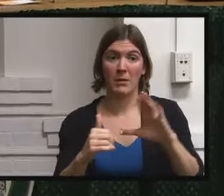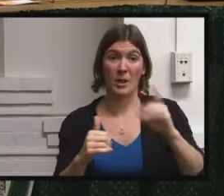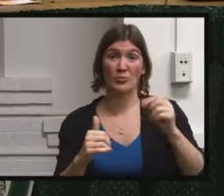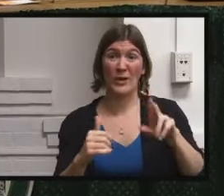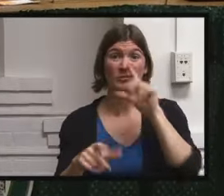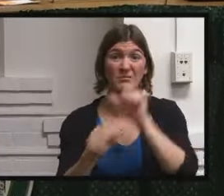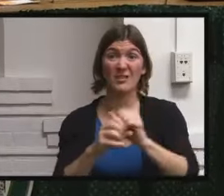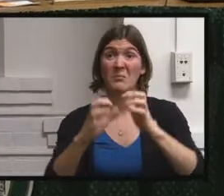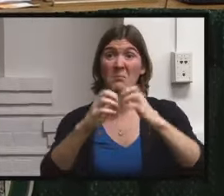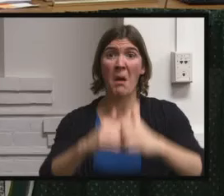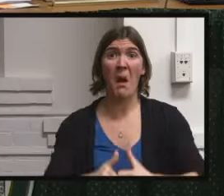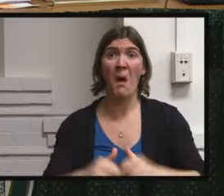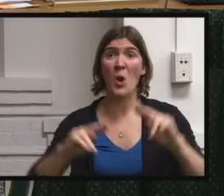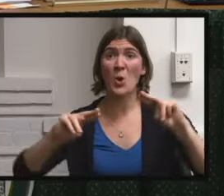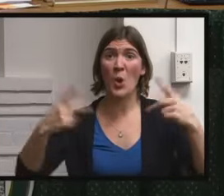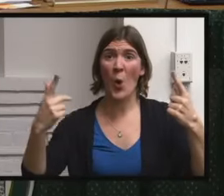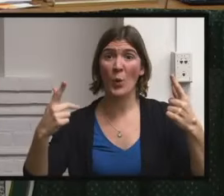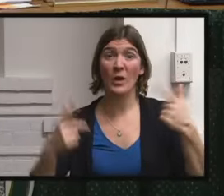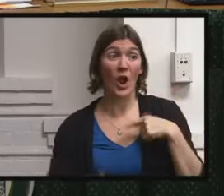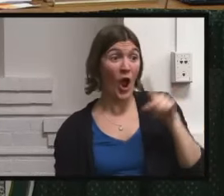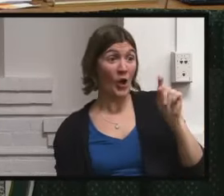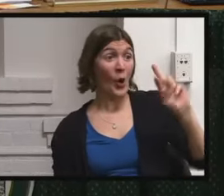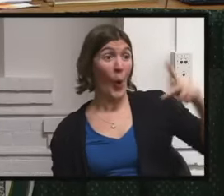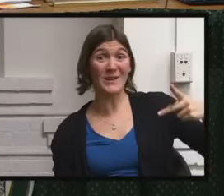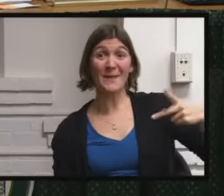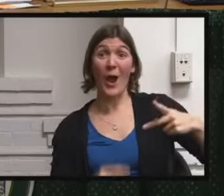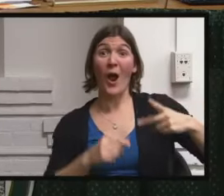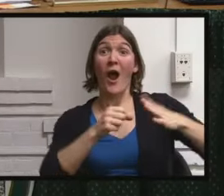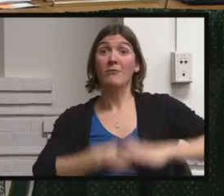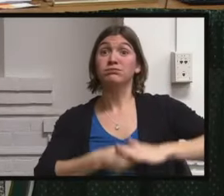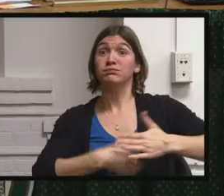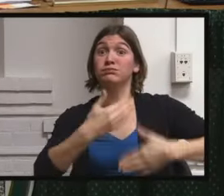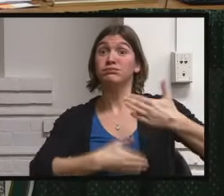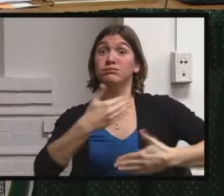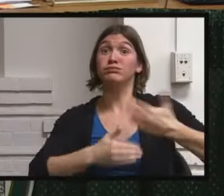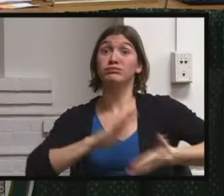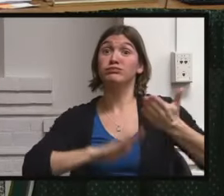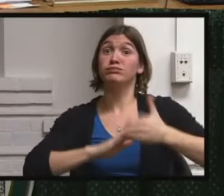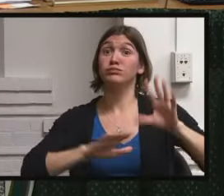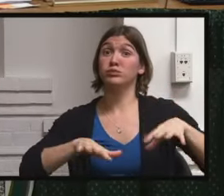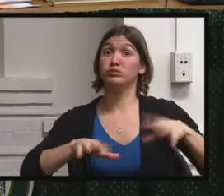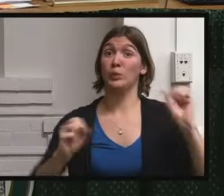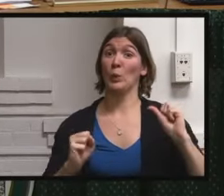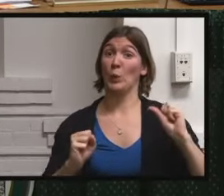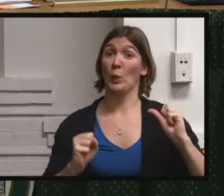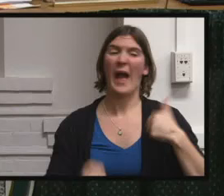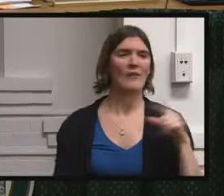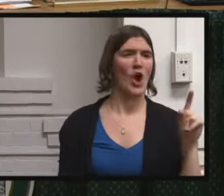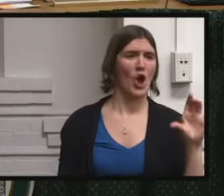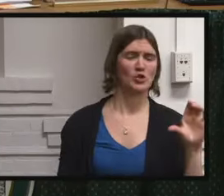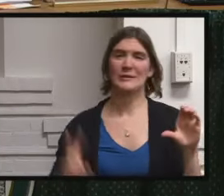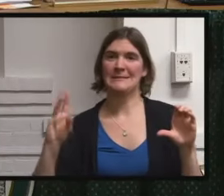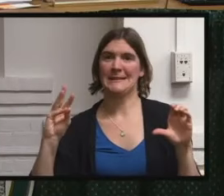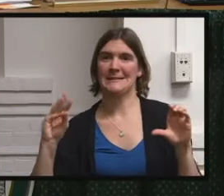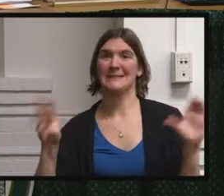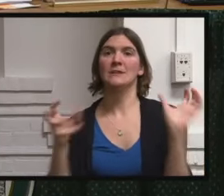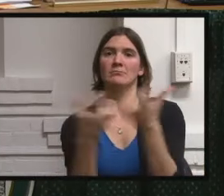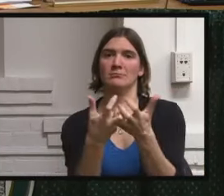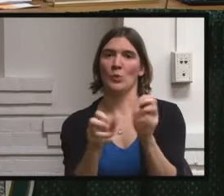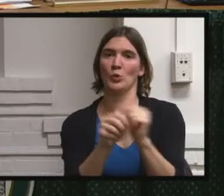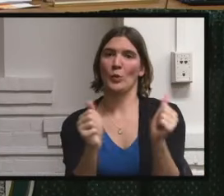complete failure of the 100 horsepower compressor at the rink. We have a 100 horsepower compressor and a 60 horsepower compressor that work